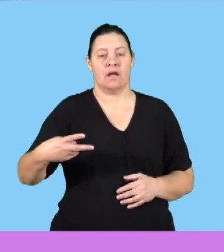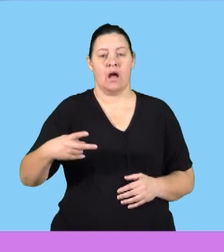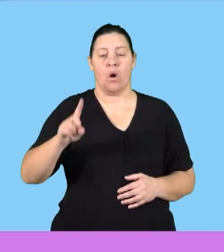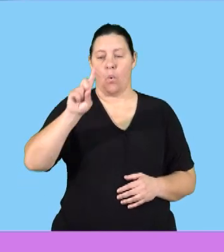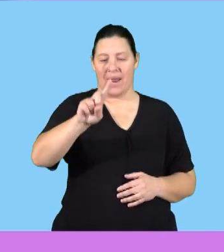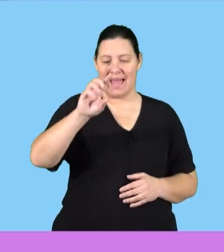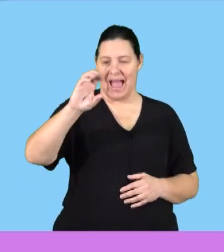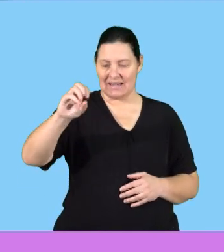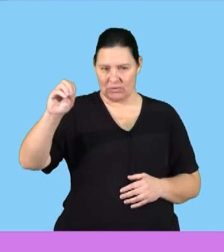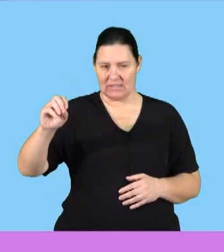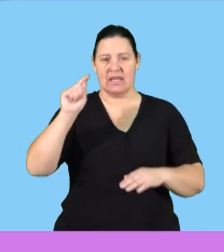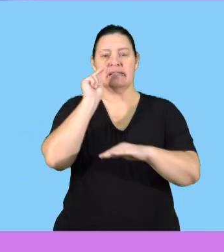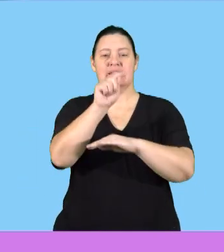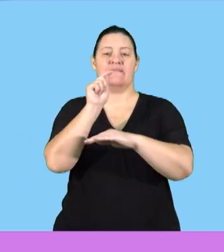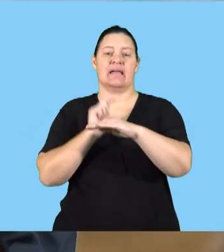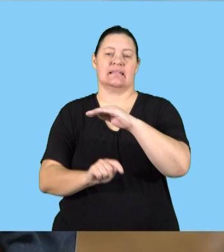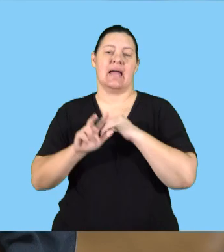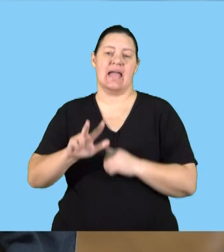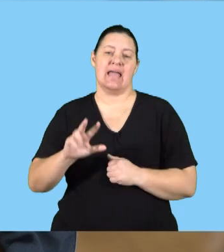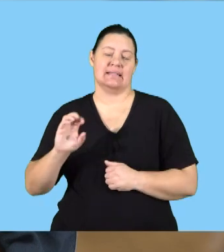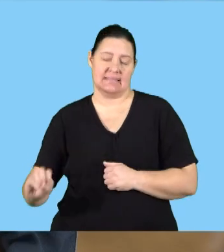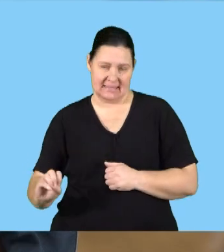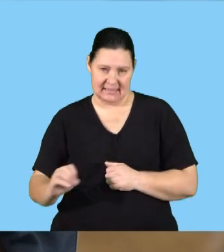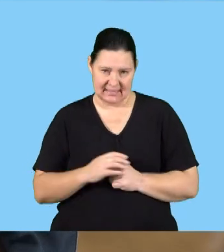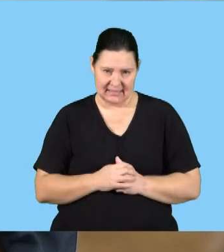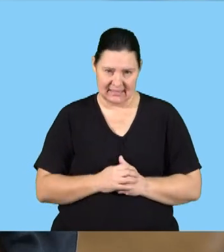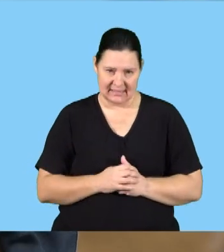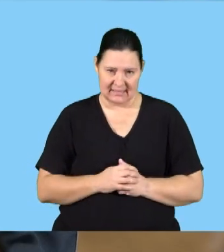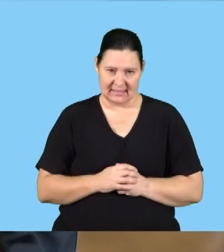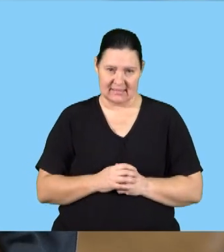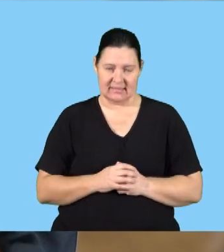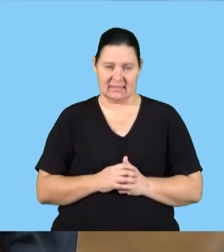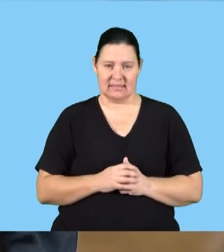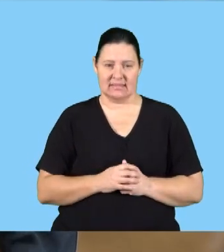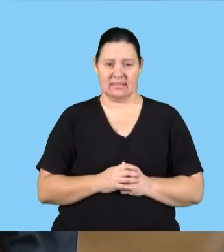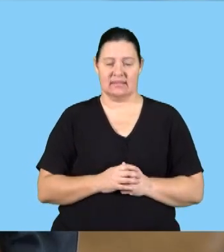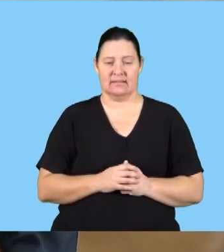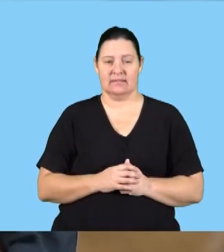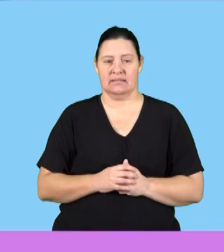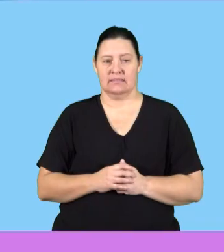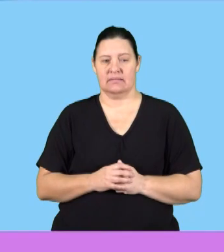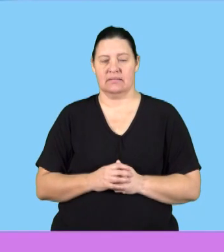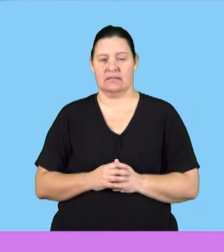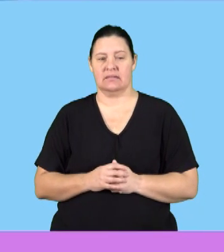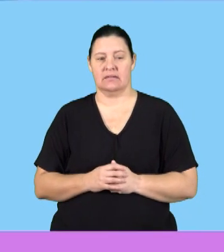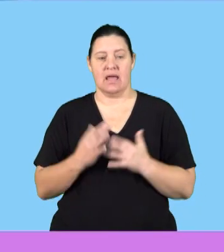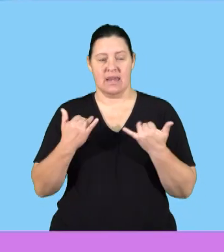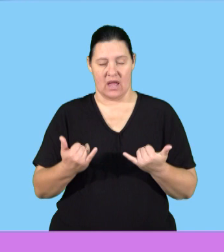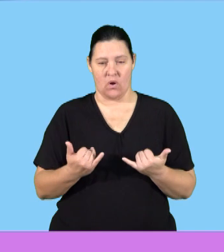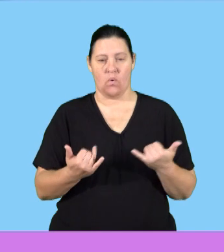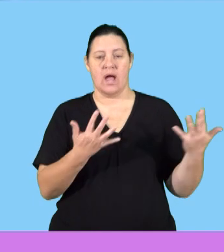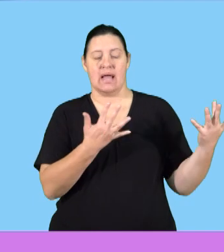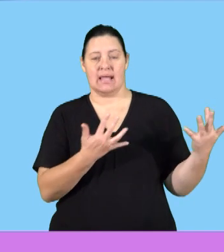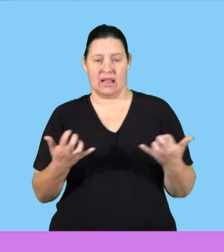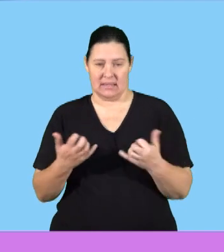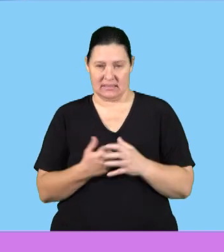values. The denominator becomes the numerator and the numerator becomes the denominator. So now we are going